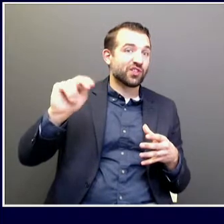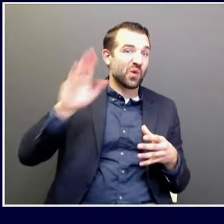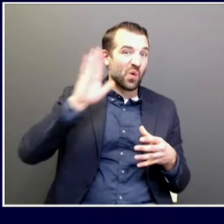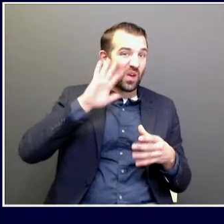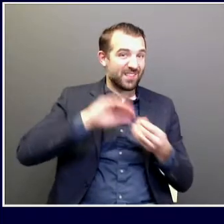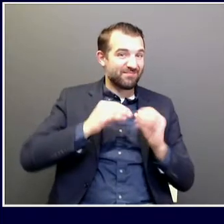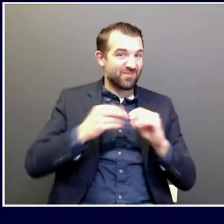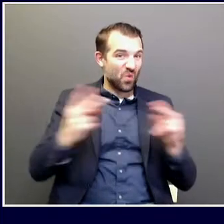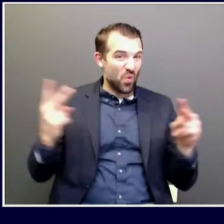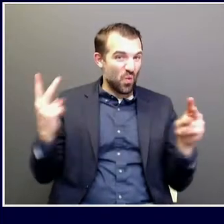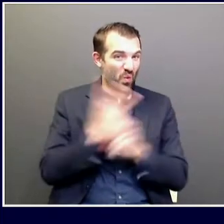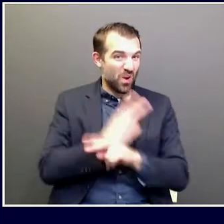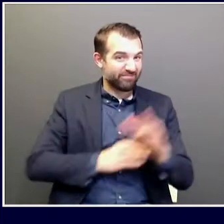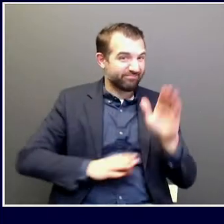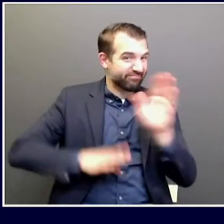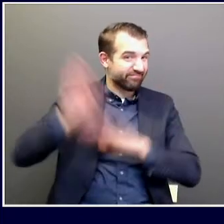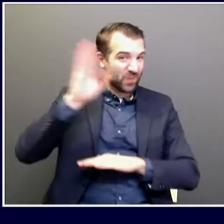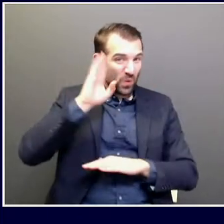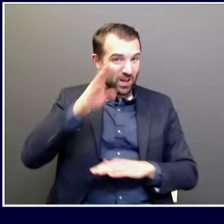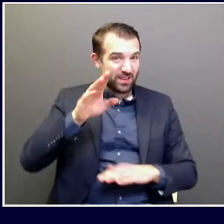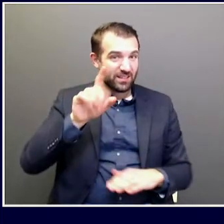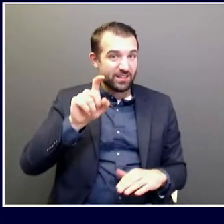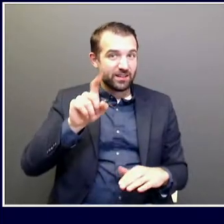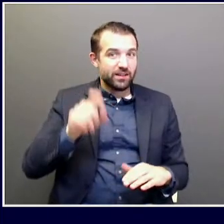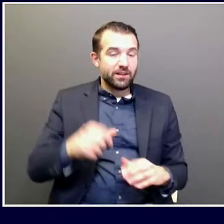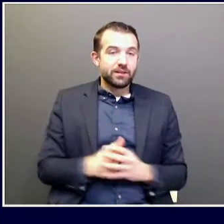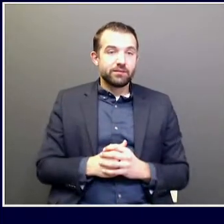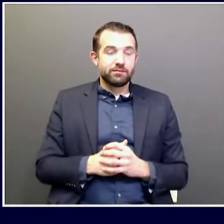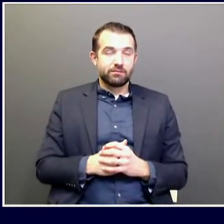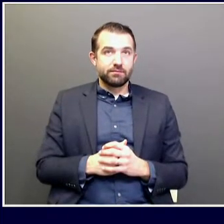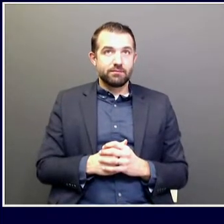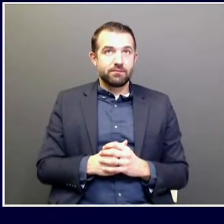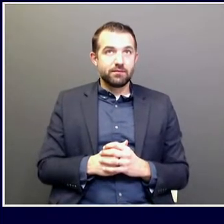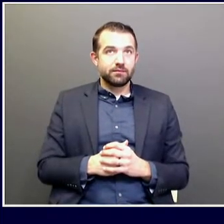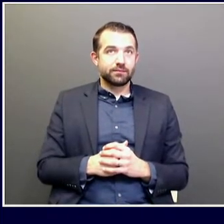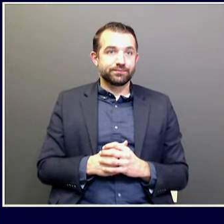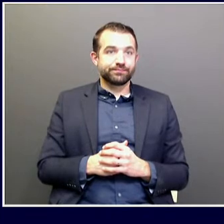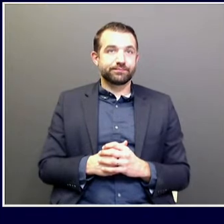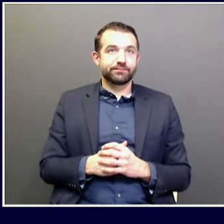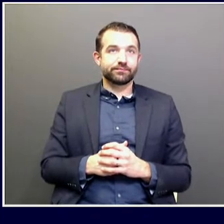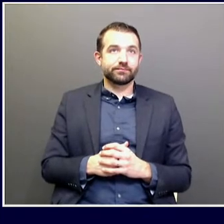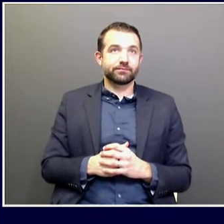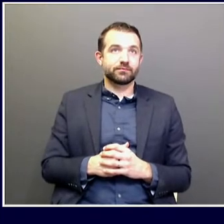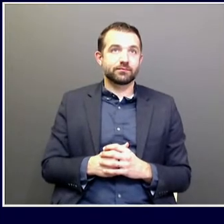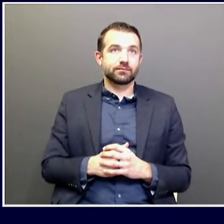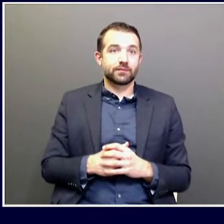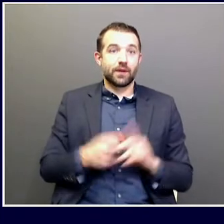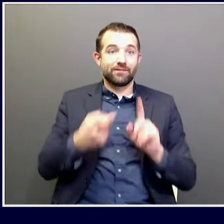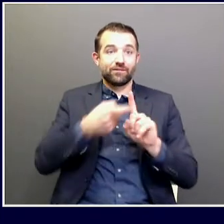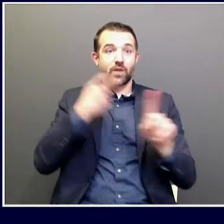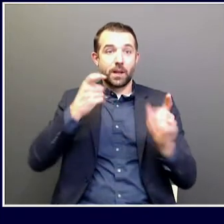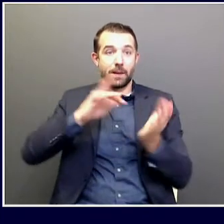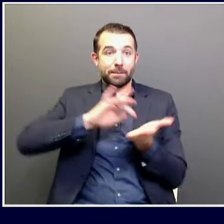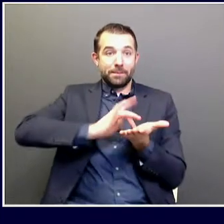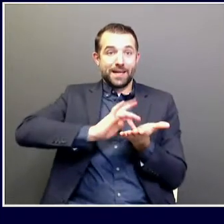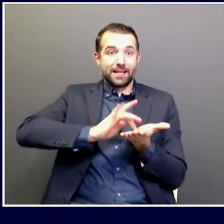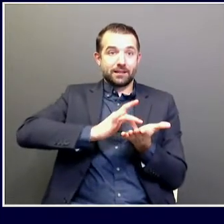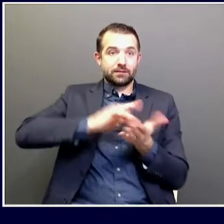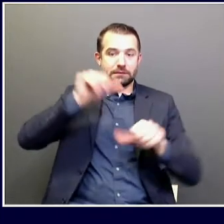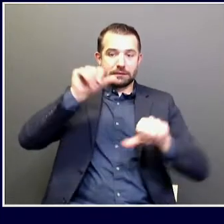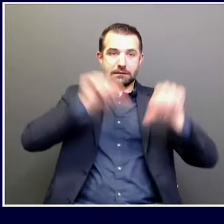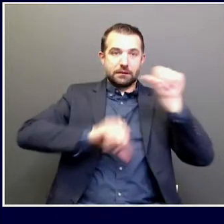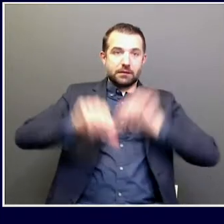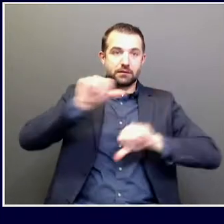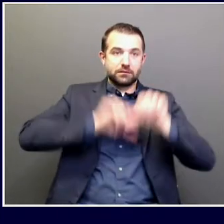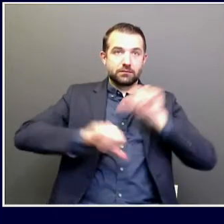ahead. I can start that just from the epidemiology side, and then for the response, I'll pass it to the governor and